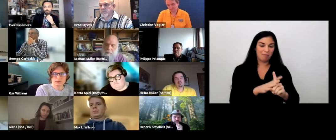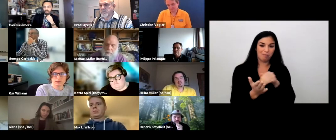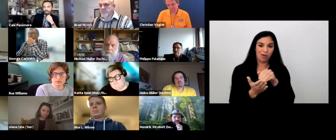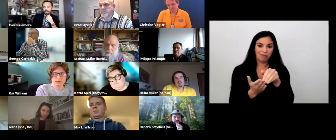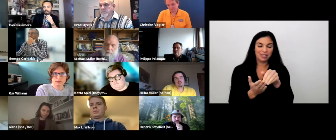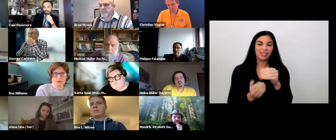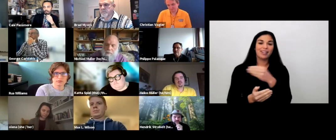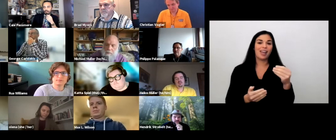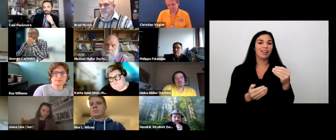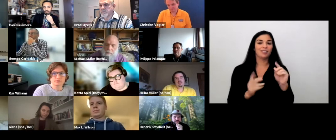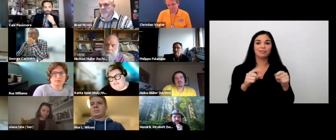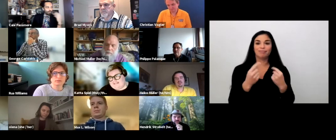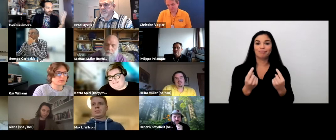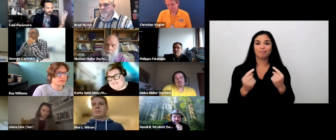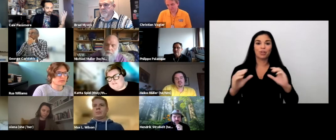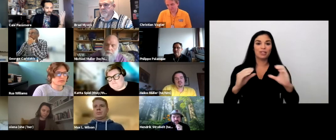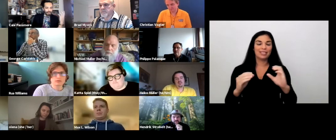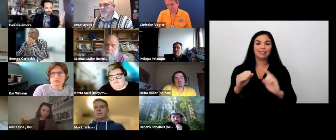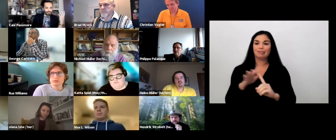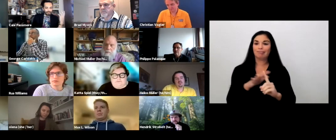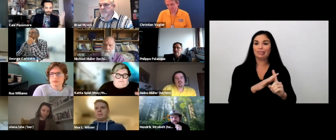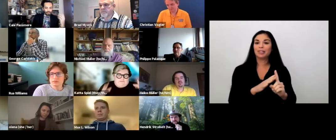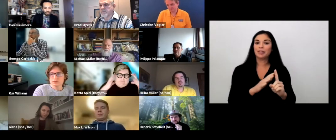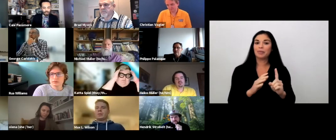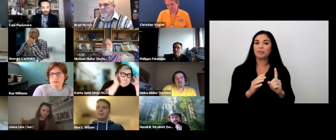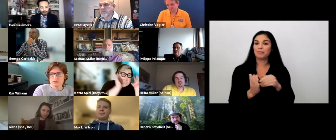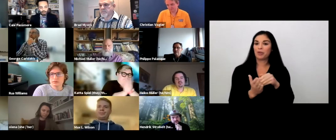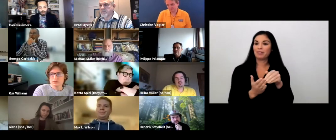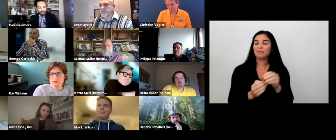And that's something that, working as a past